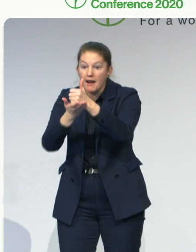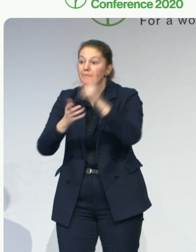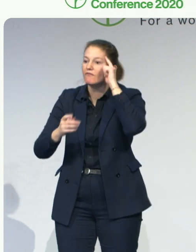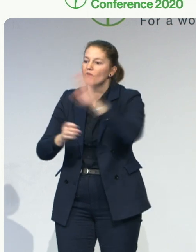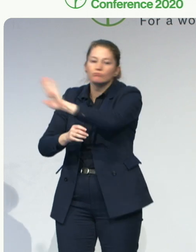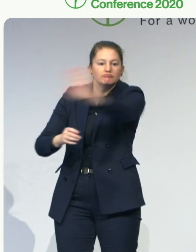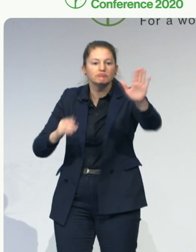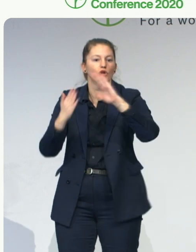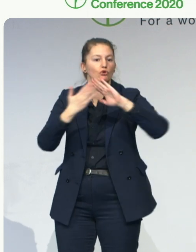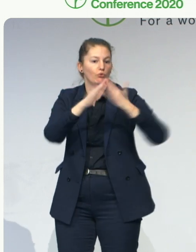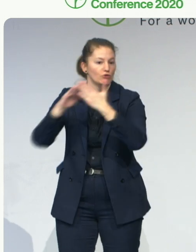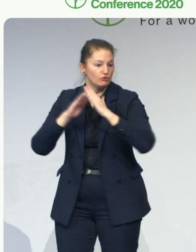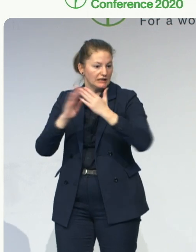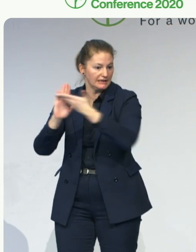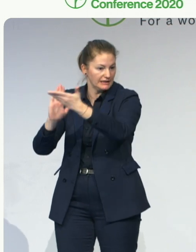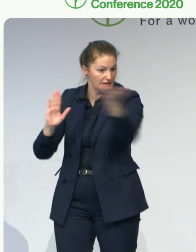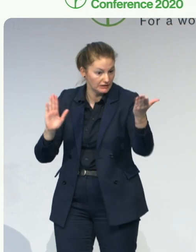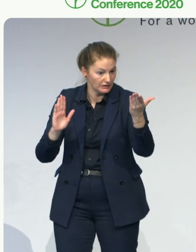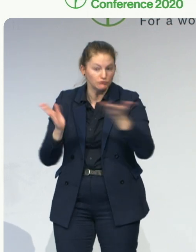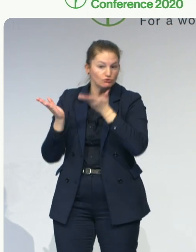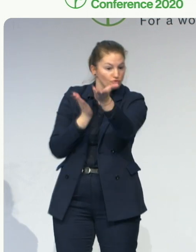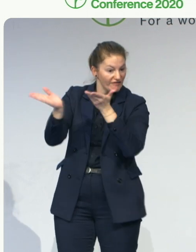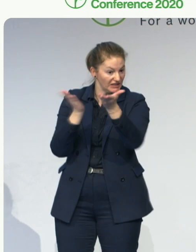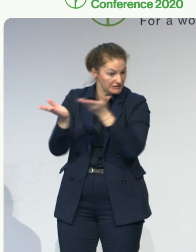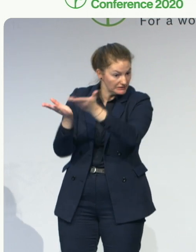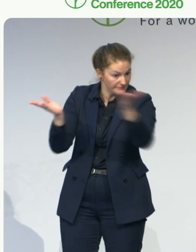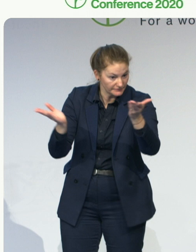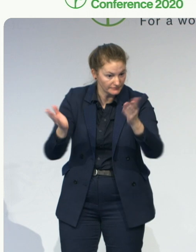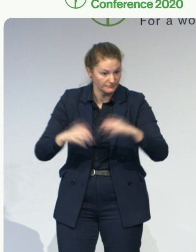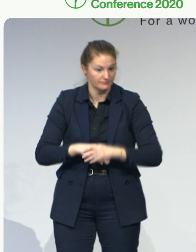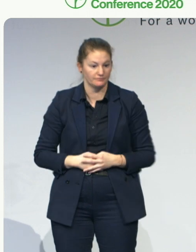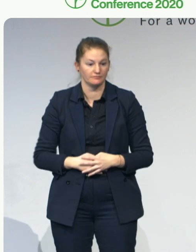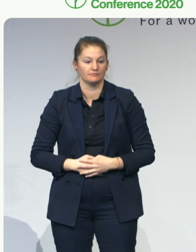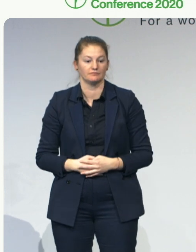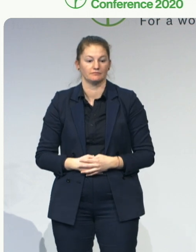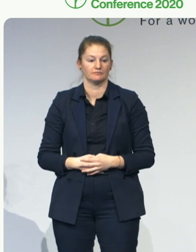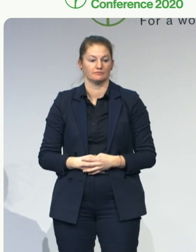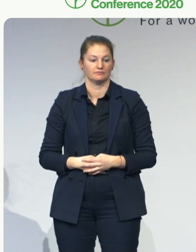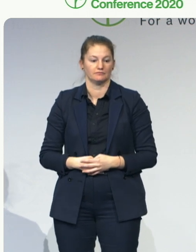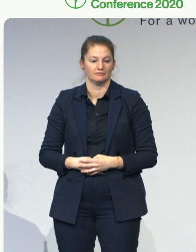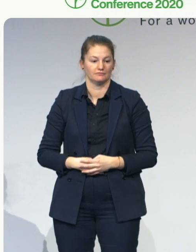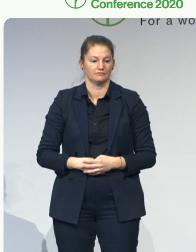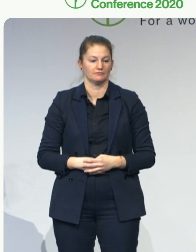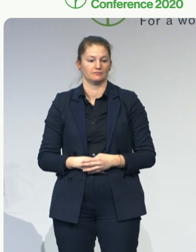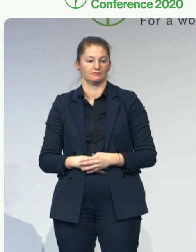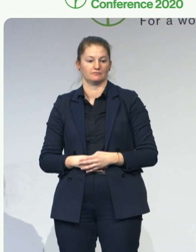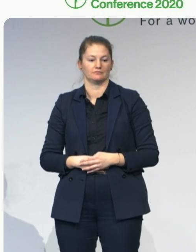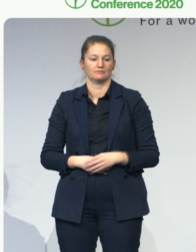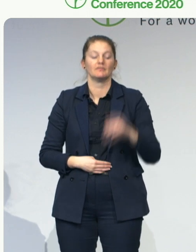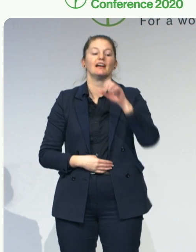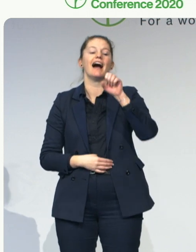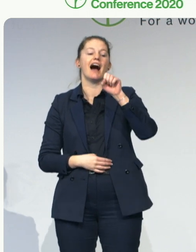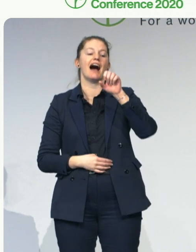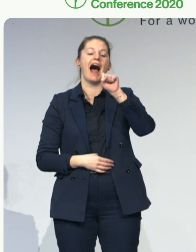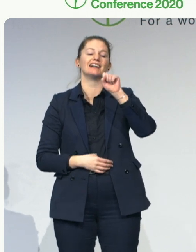Zero project Almanach will provide an excellent opportunity to present our joint progress